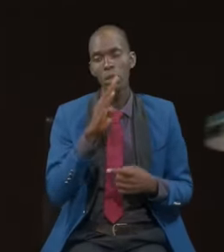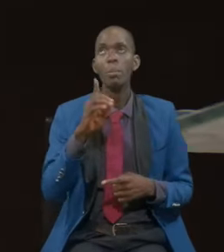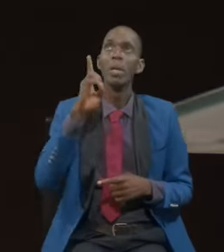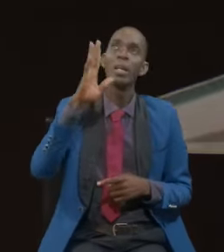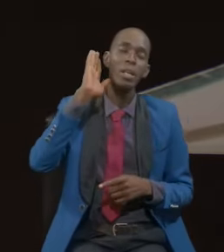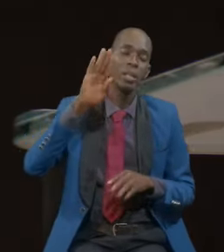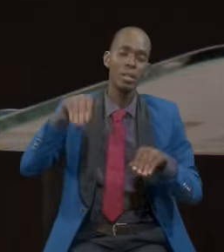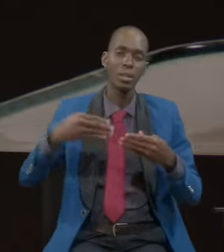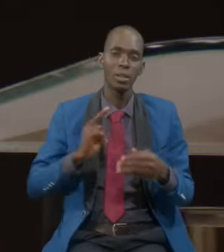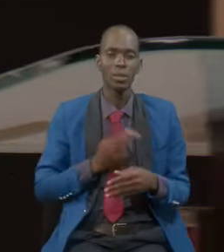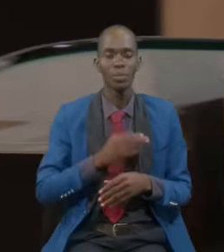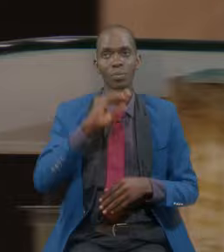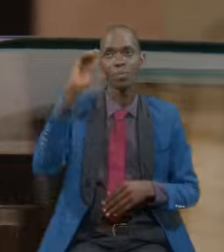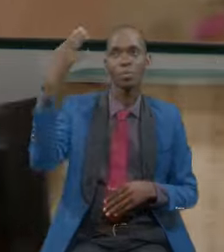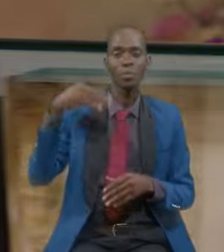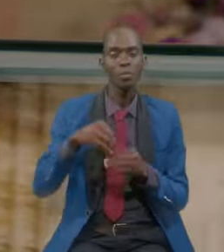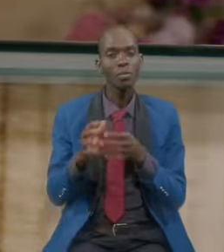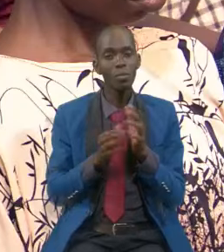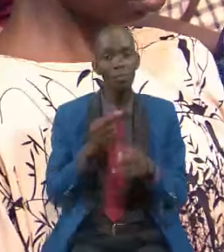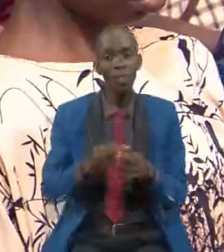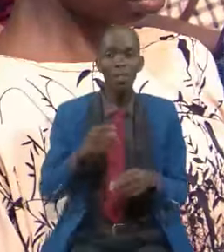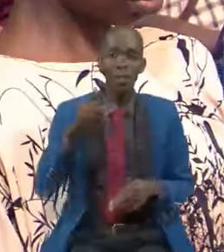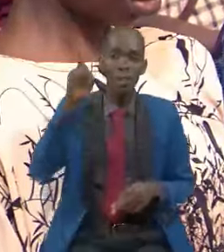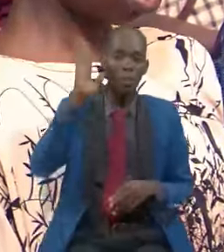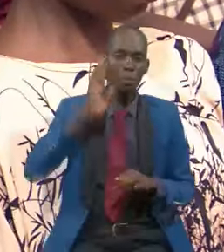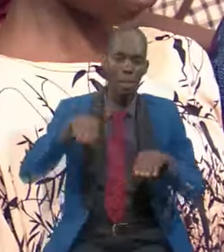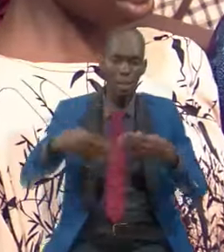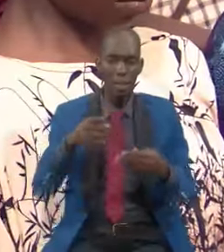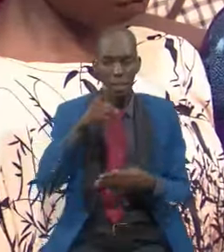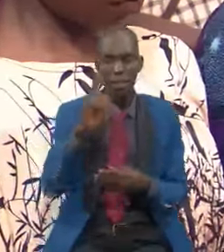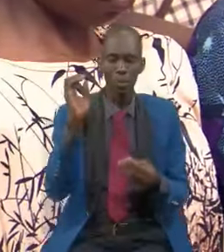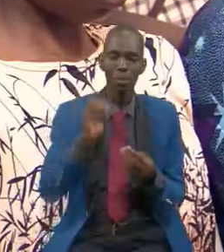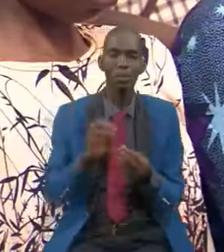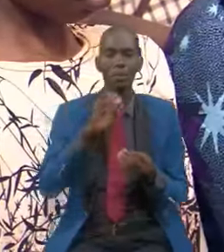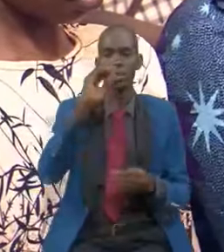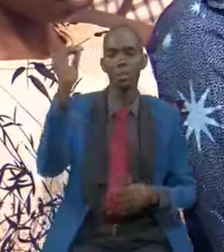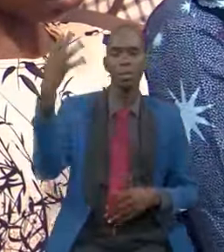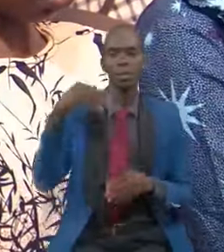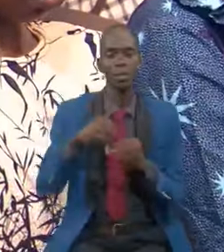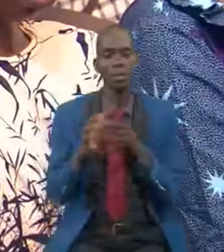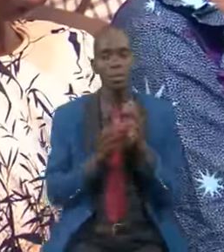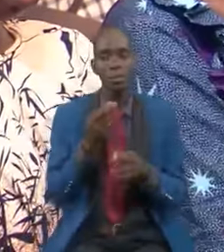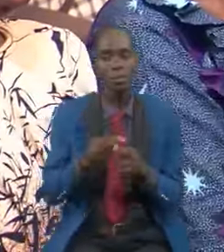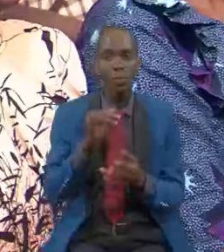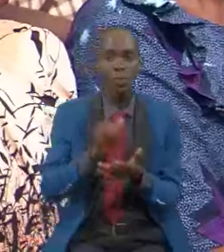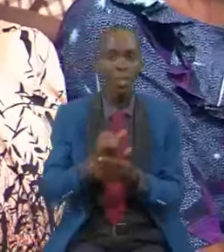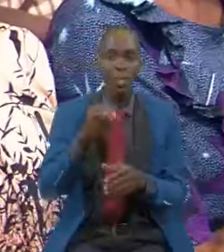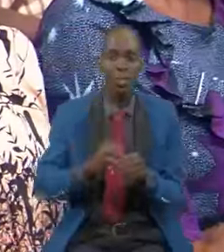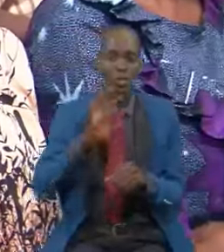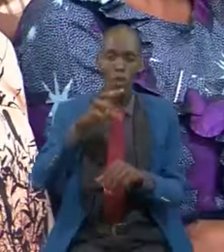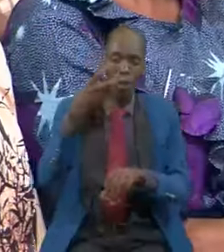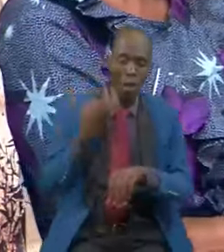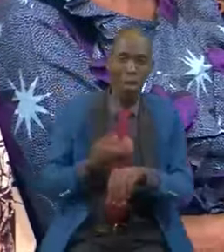grace. He'll give you more grace, that in your tough times, you'll